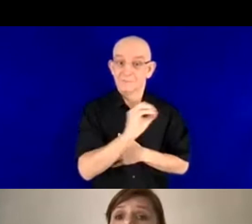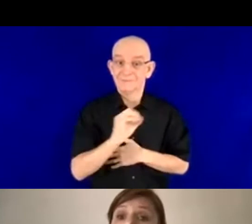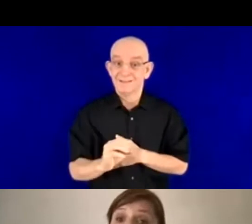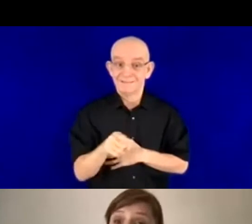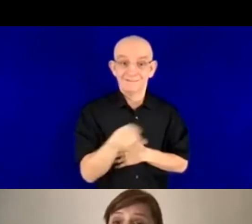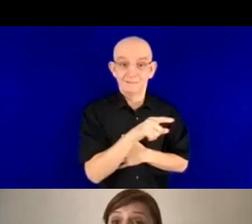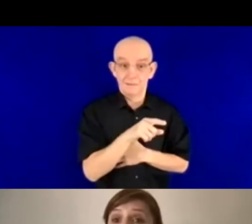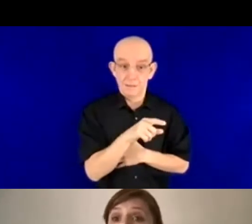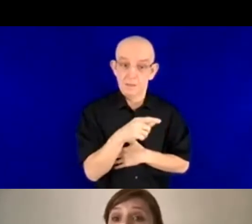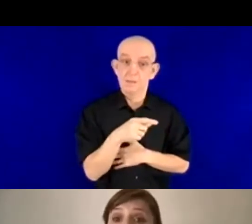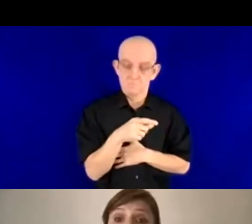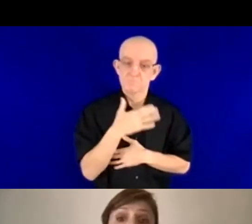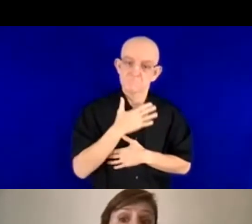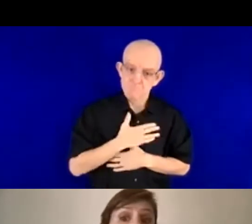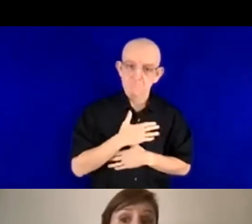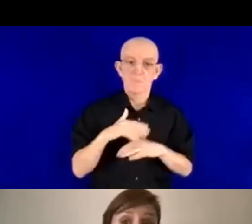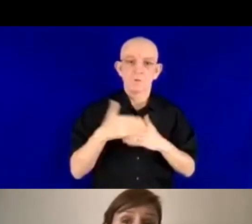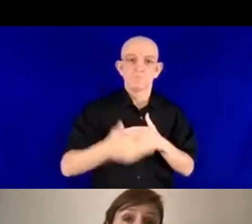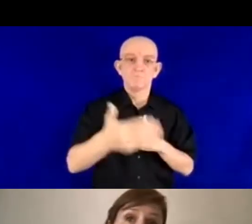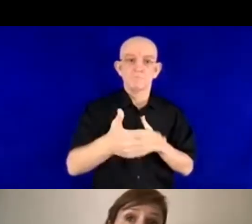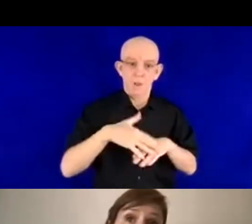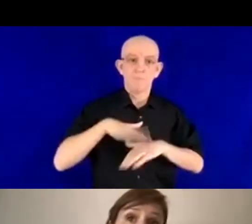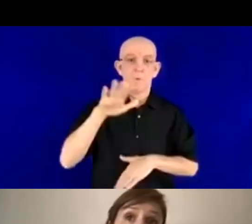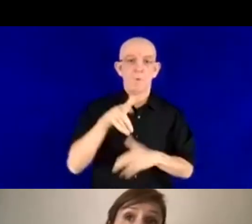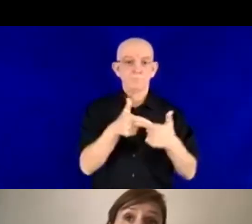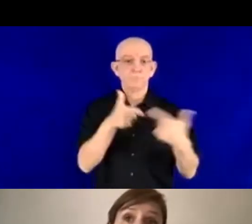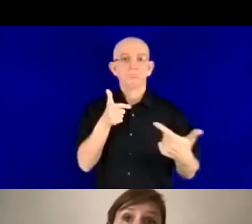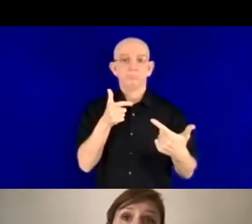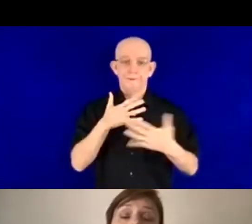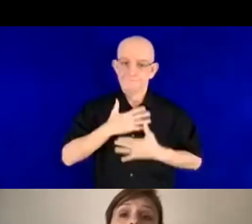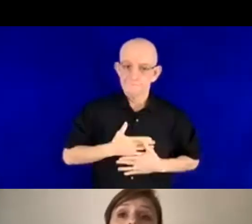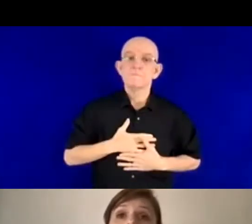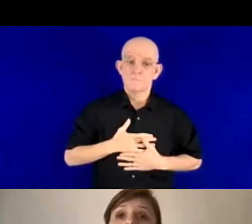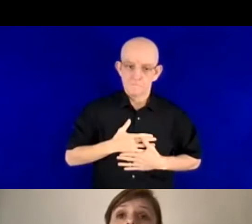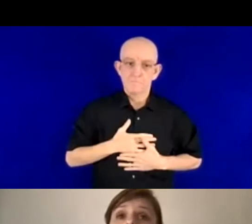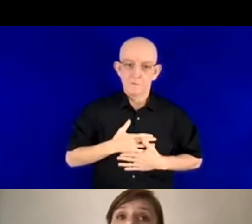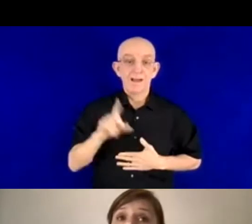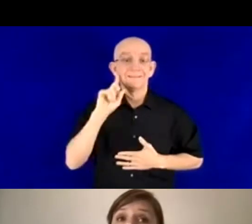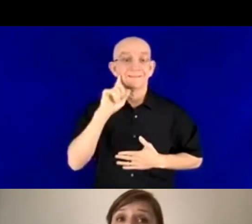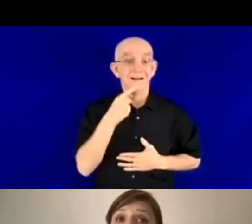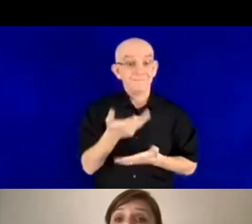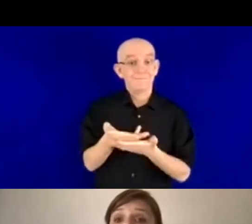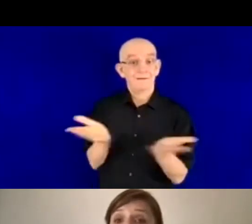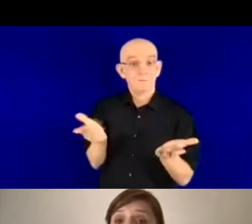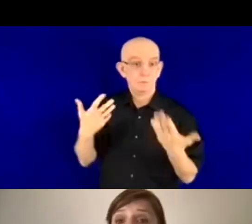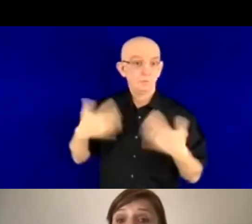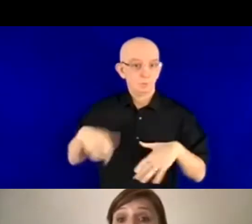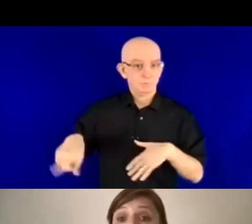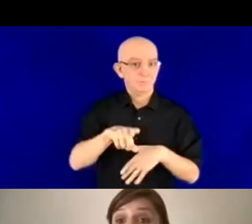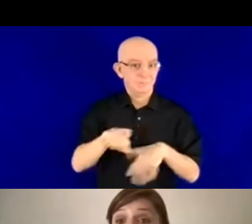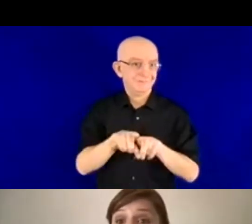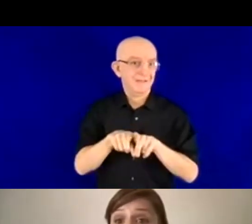surrounding which kind of online platforms can be used for their meetings, which actually resulted sometimes in